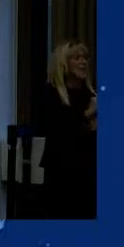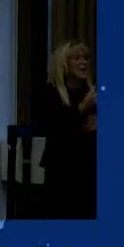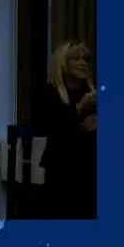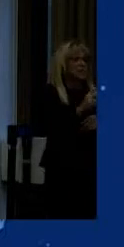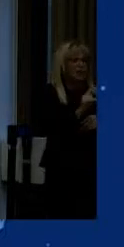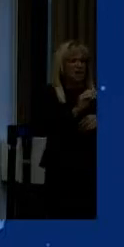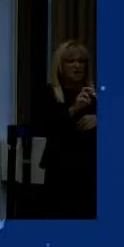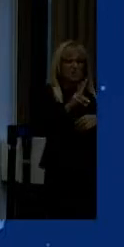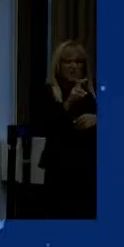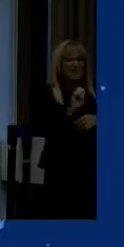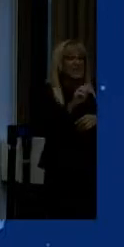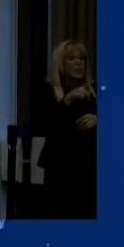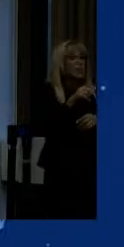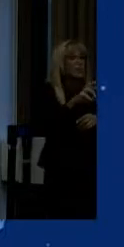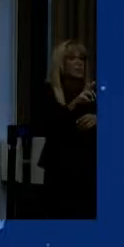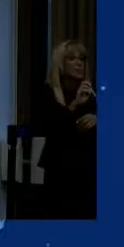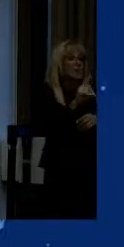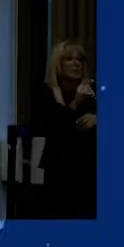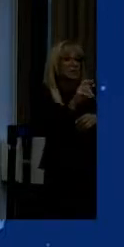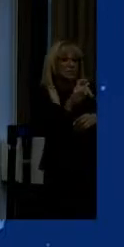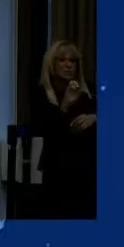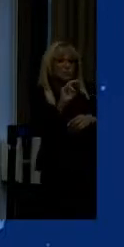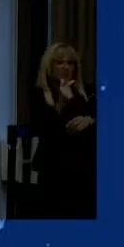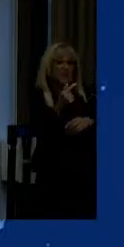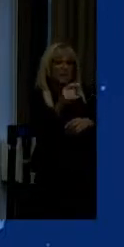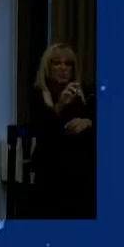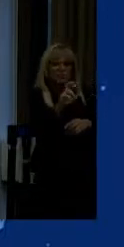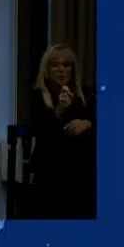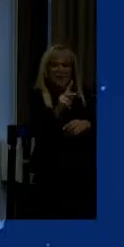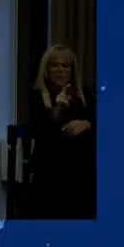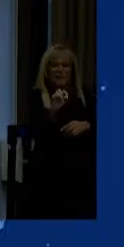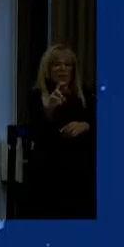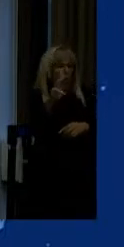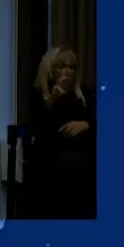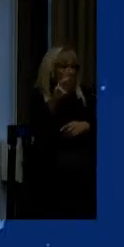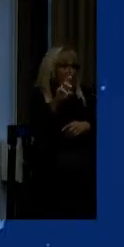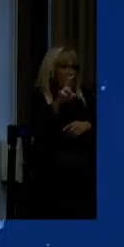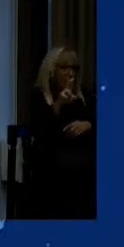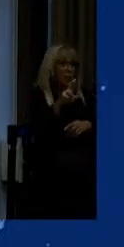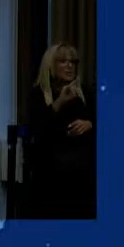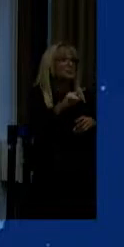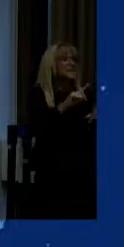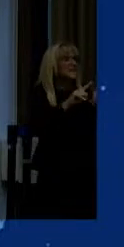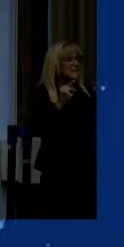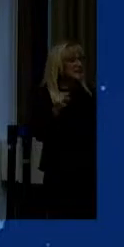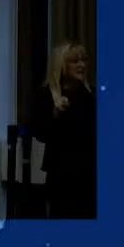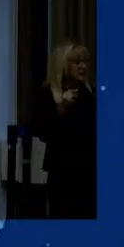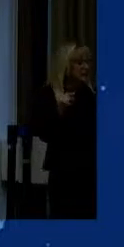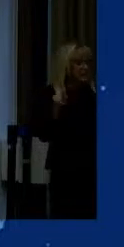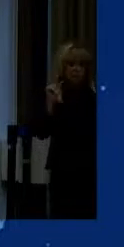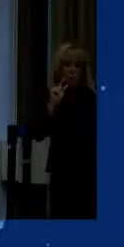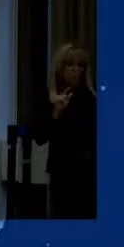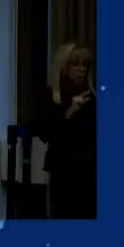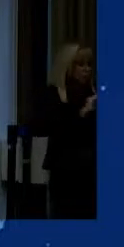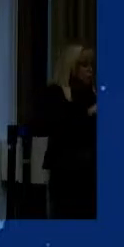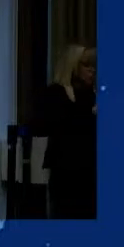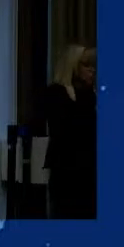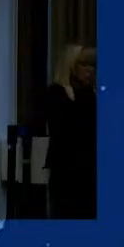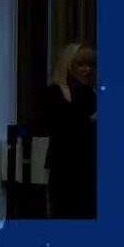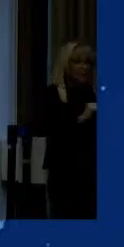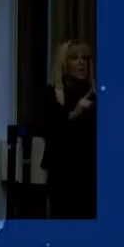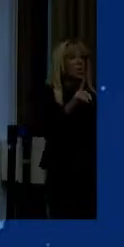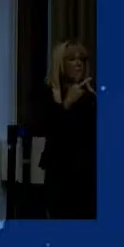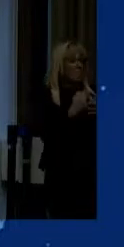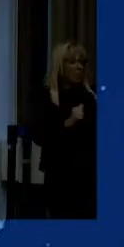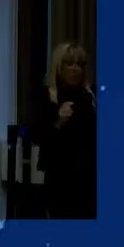Pre-trained Transformer. What distinguishes ChatGPT from Google It's that you both can prompt for information